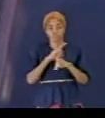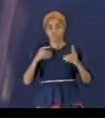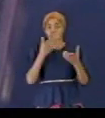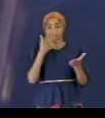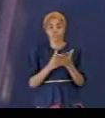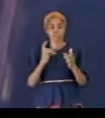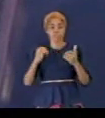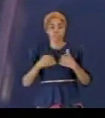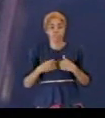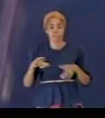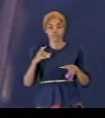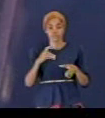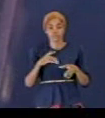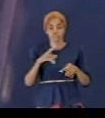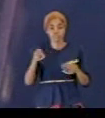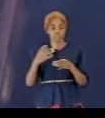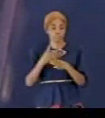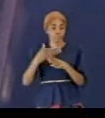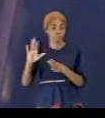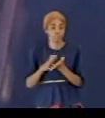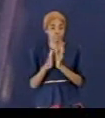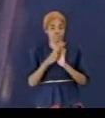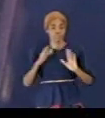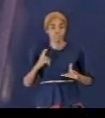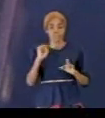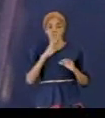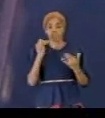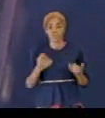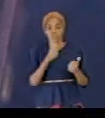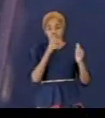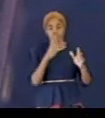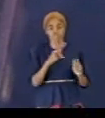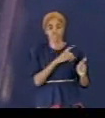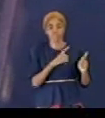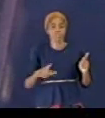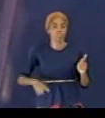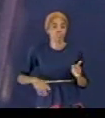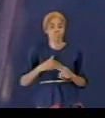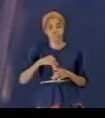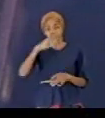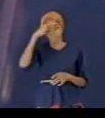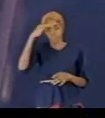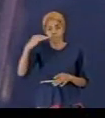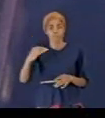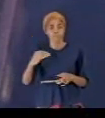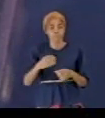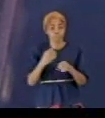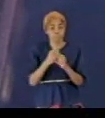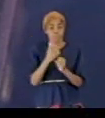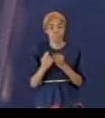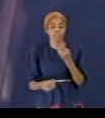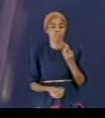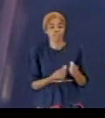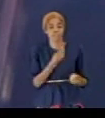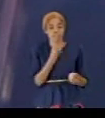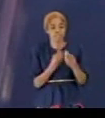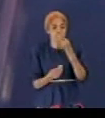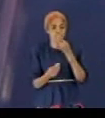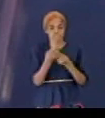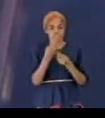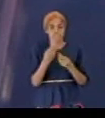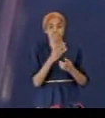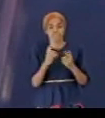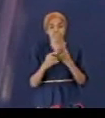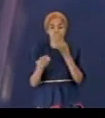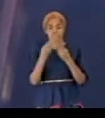art now the blessed of the Lord. And he made them a feast, and they did eat and drink. And they rose up